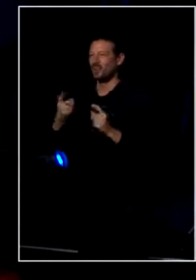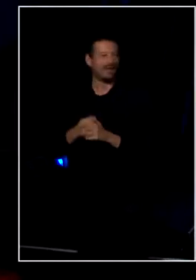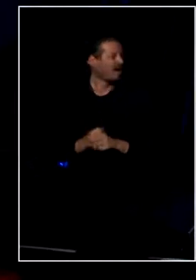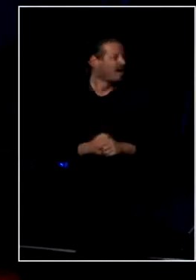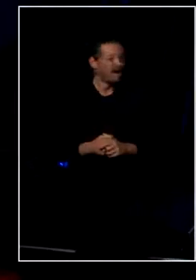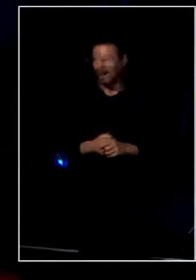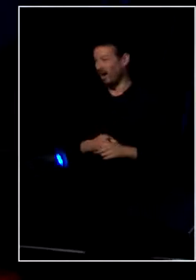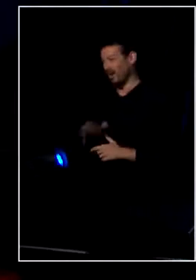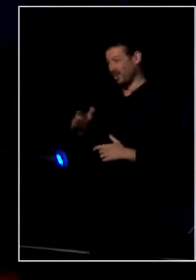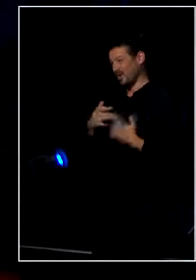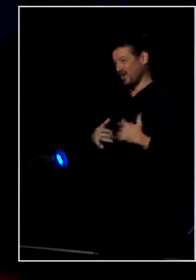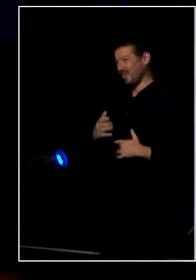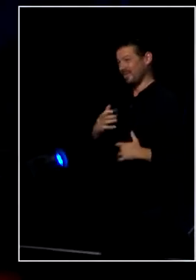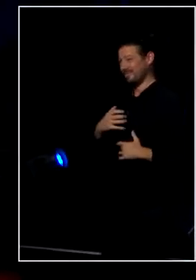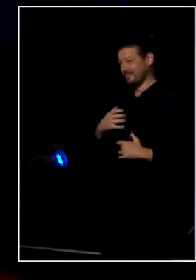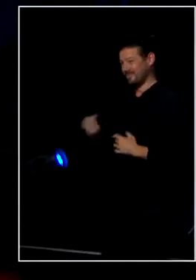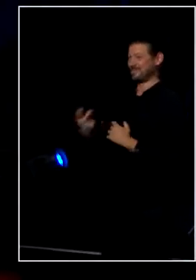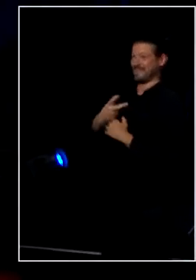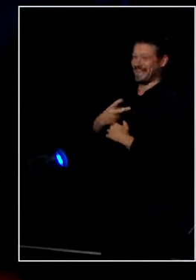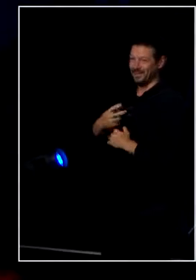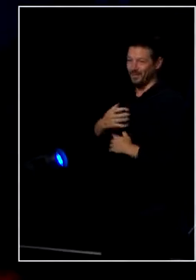I have. I would say,